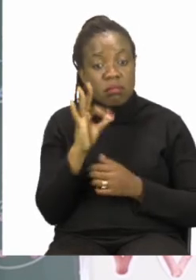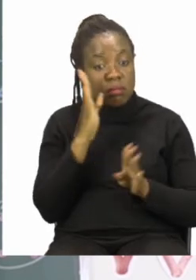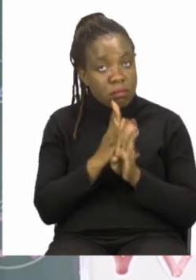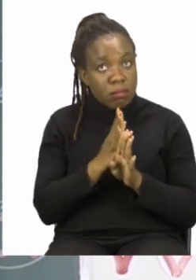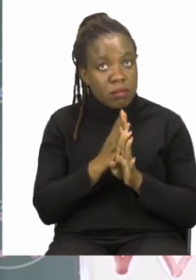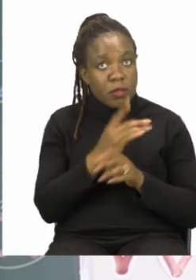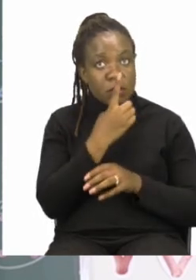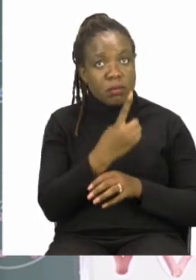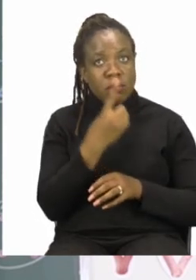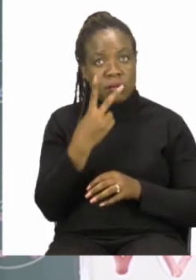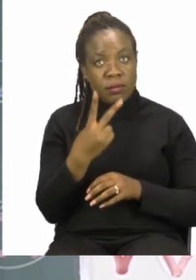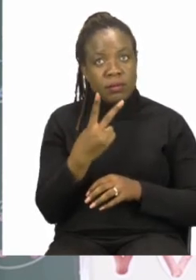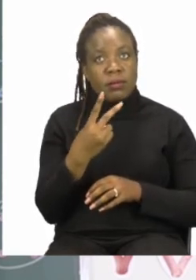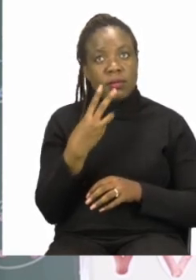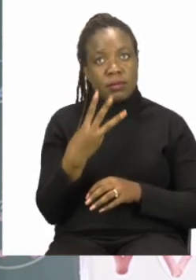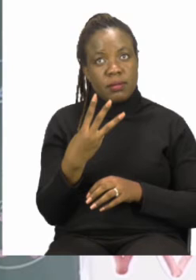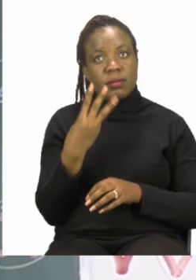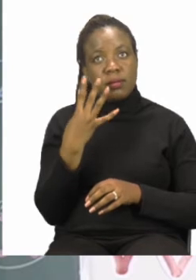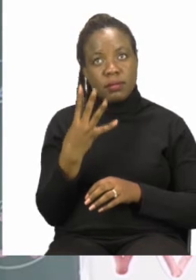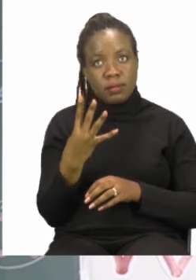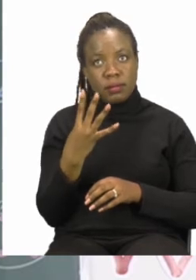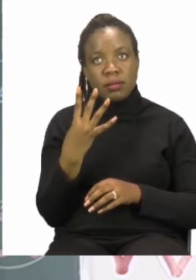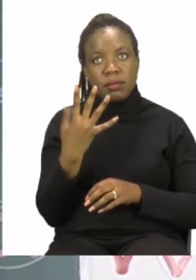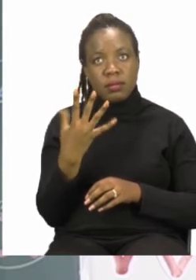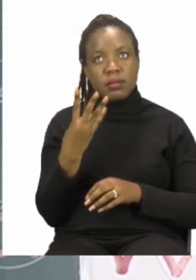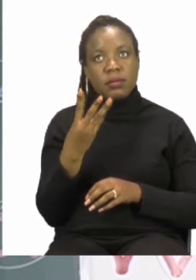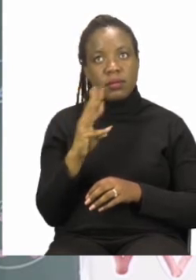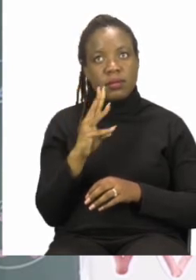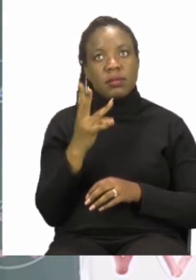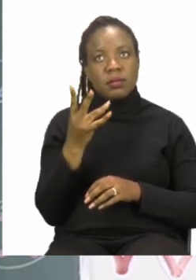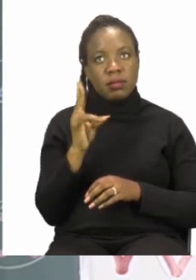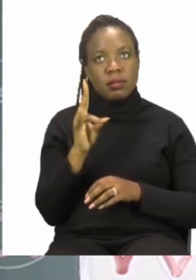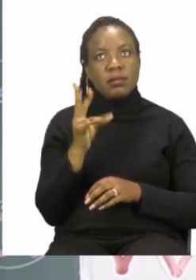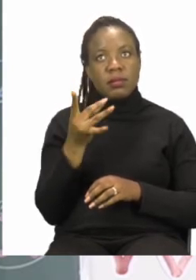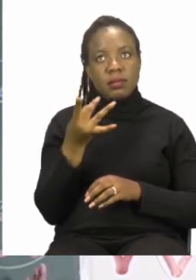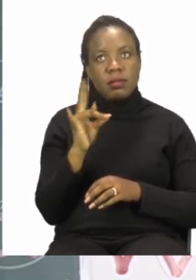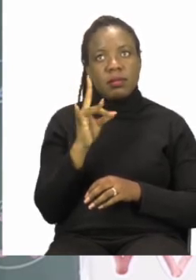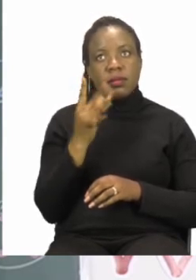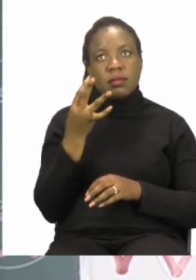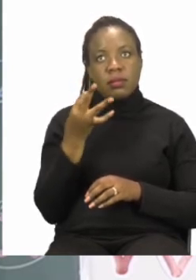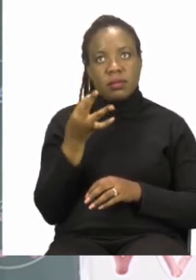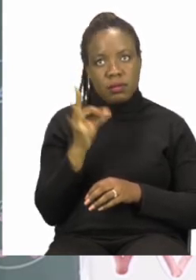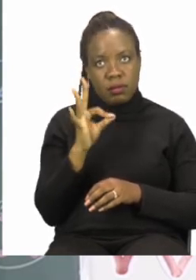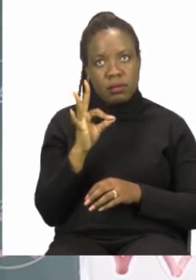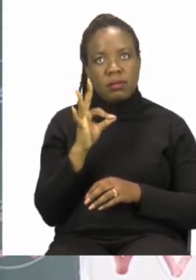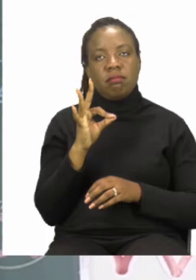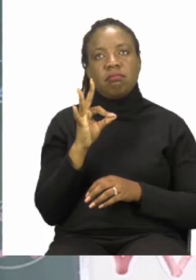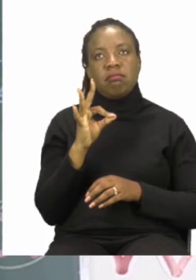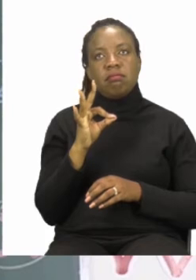9? 1, 2, 3, 4, 5, 6, 7, 8,